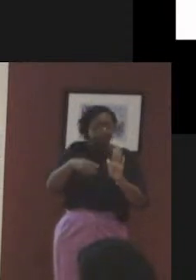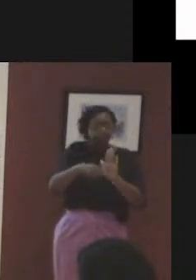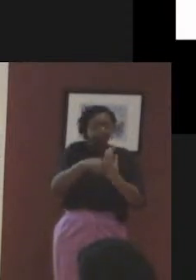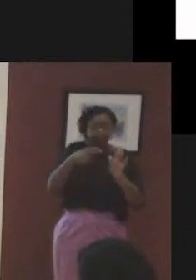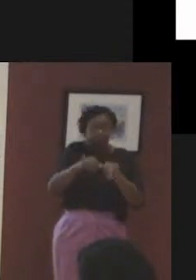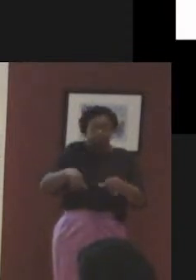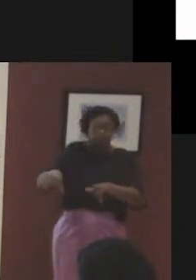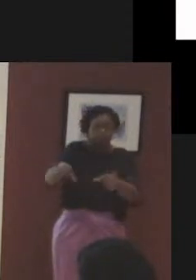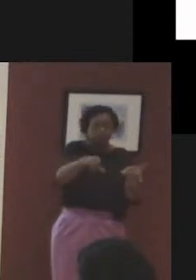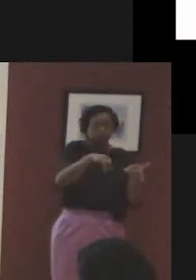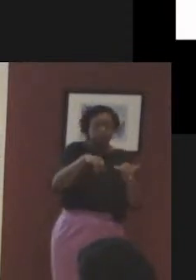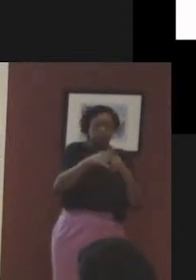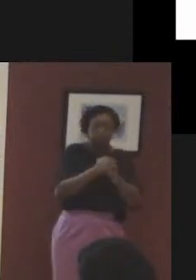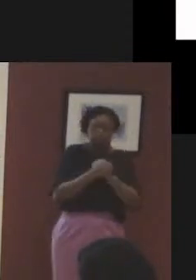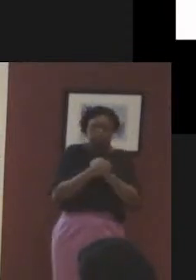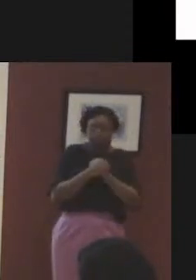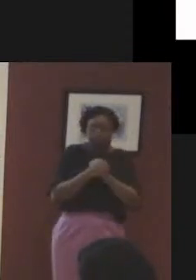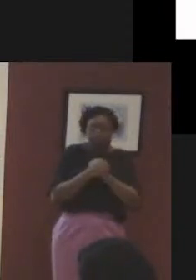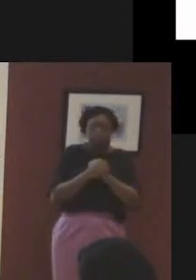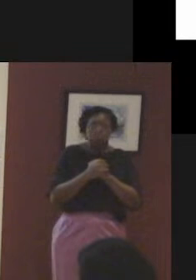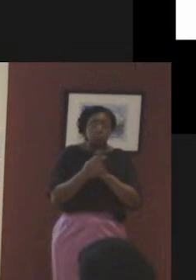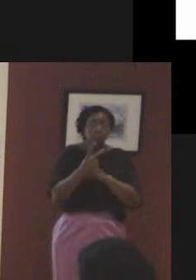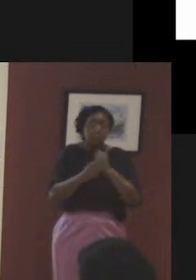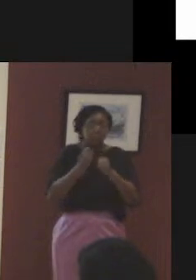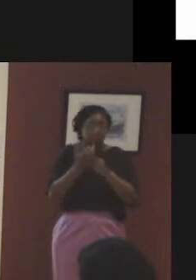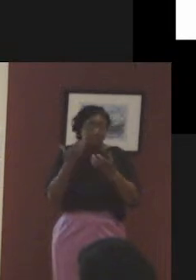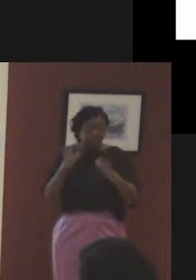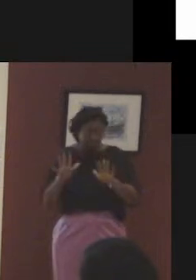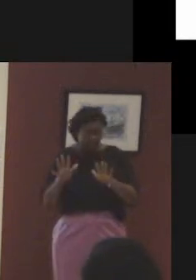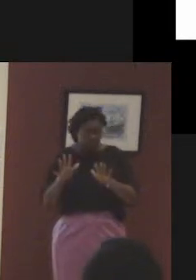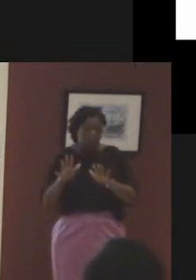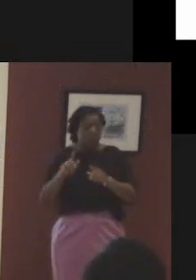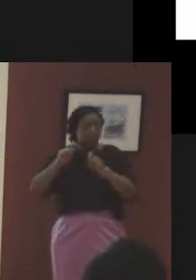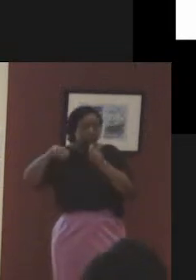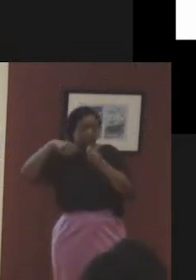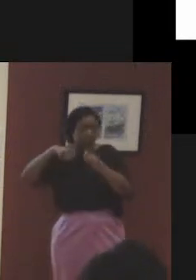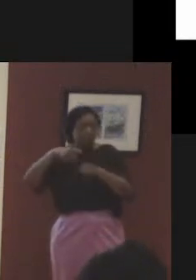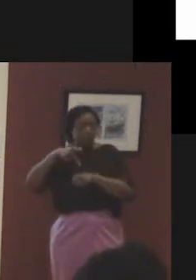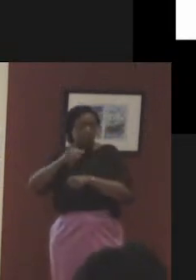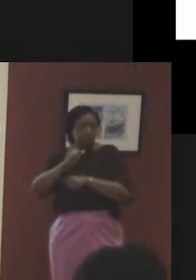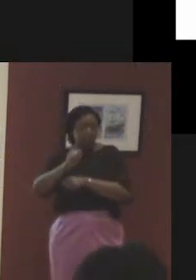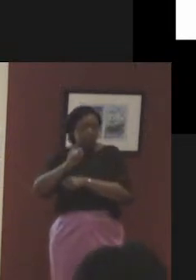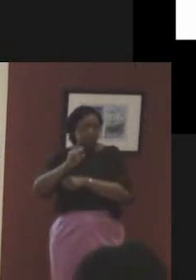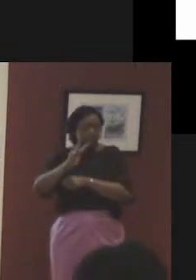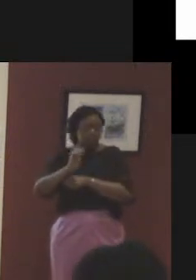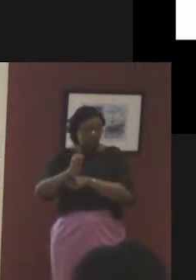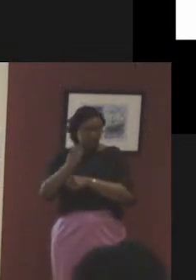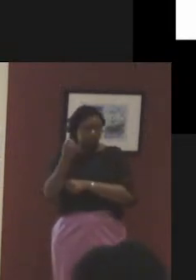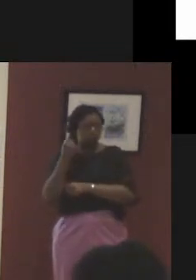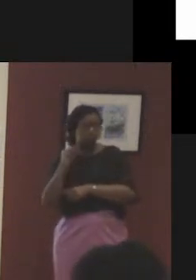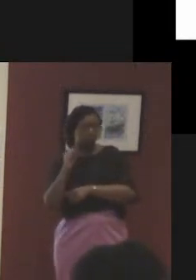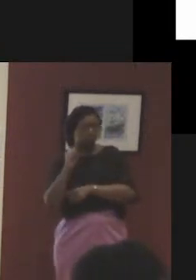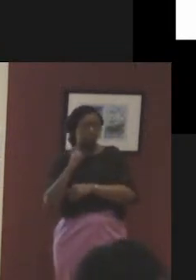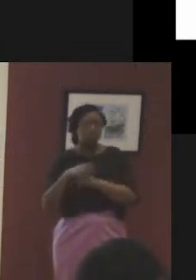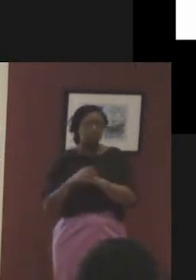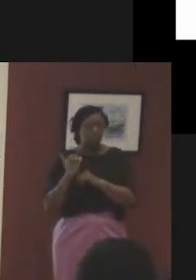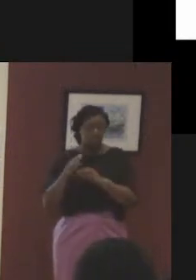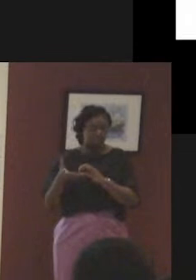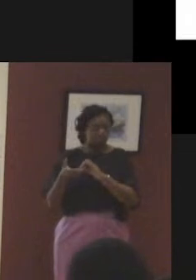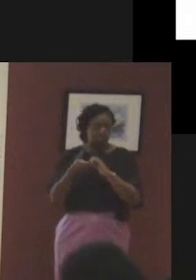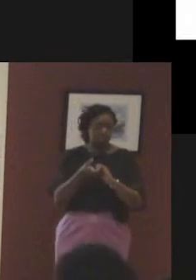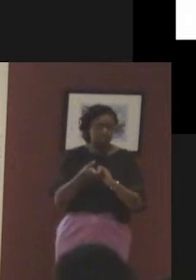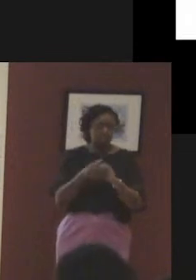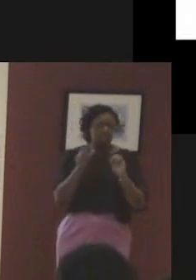2 years after Mule, Pender filmed Passive Resistance, a collaboration. And here we see